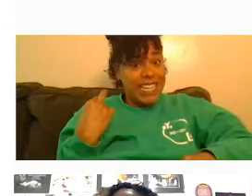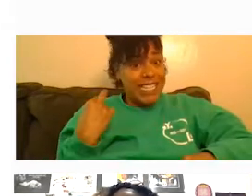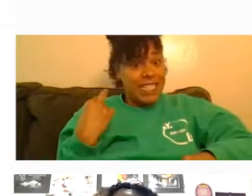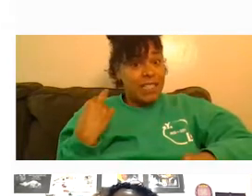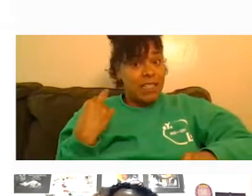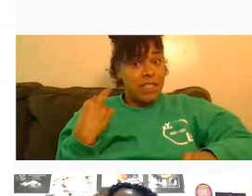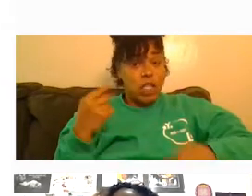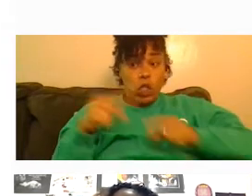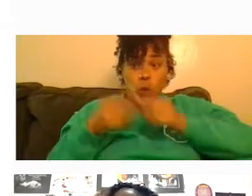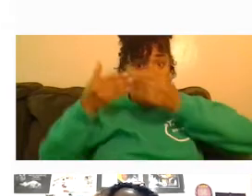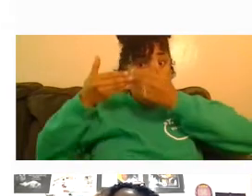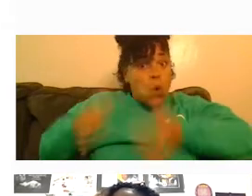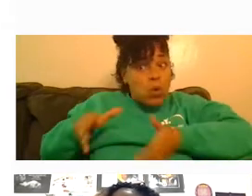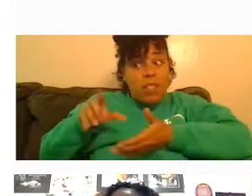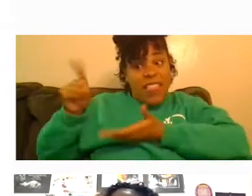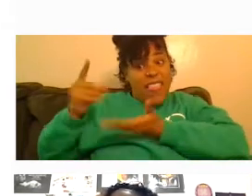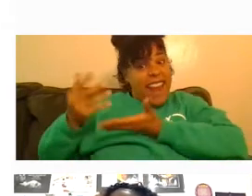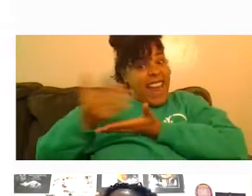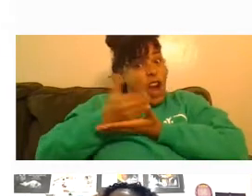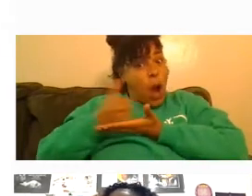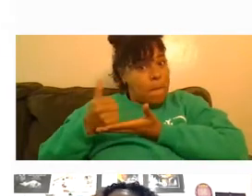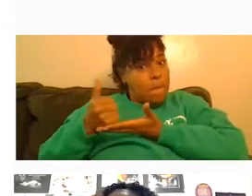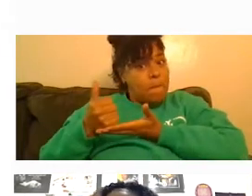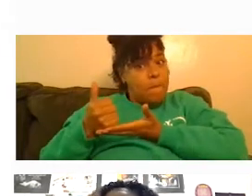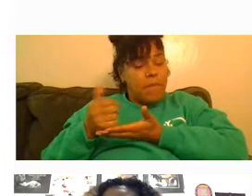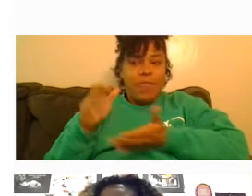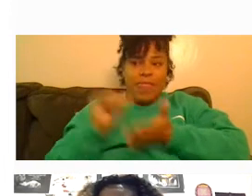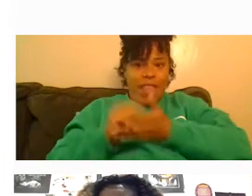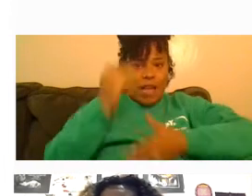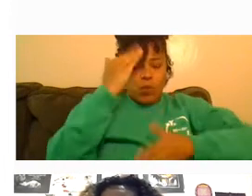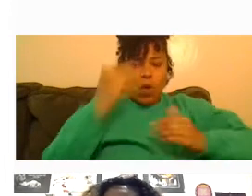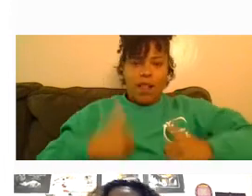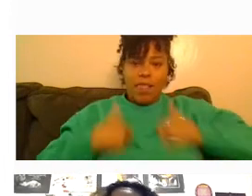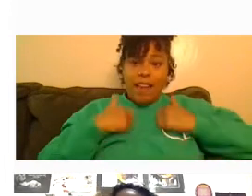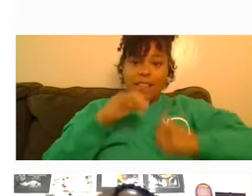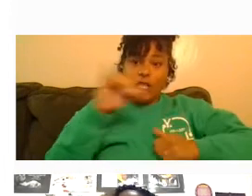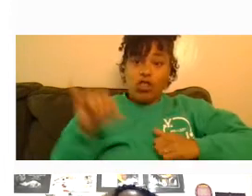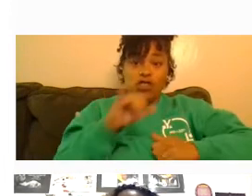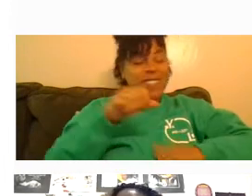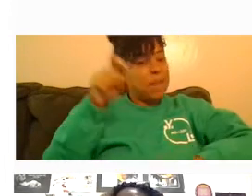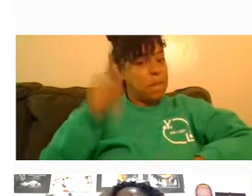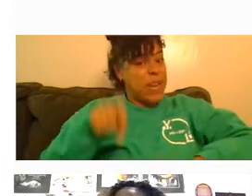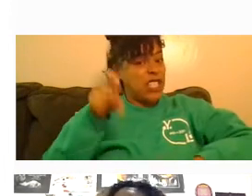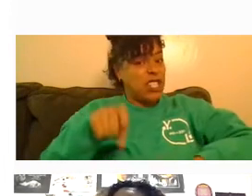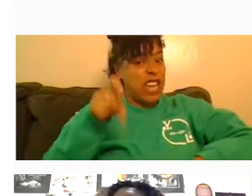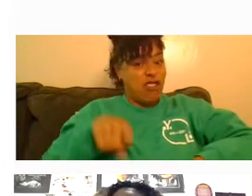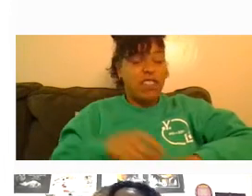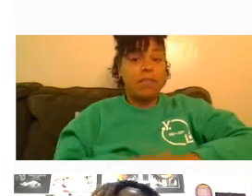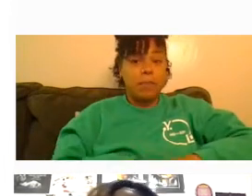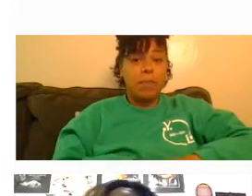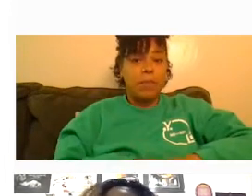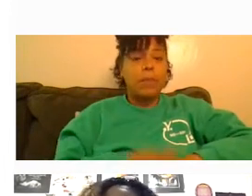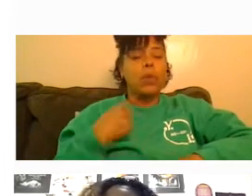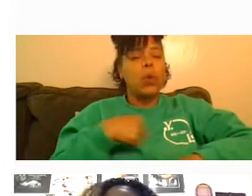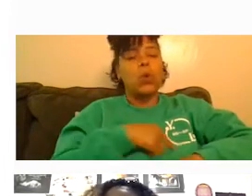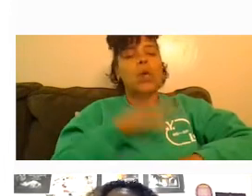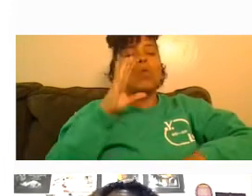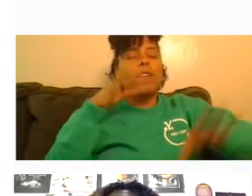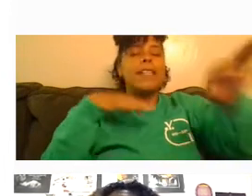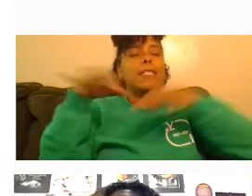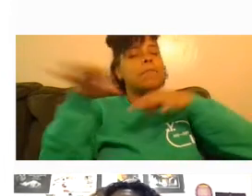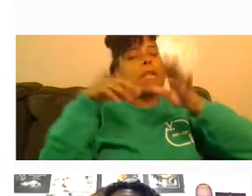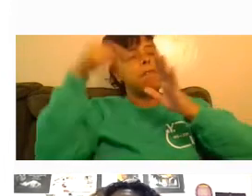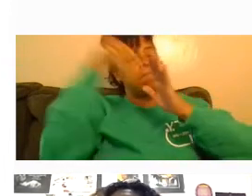earner's income is why life insurance is necessary. We would go more into that. Everybody's situation